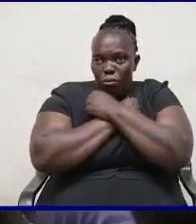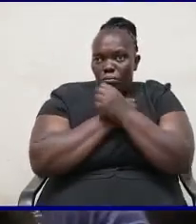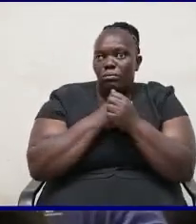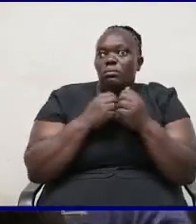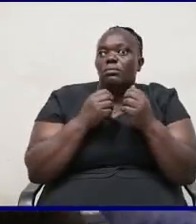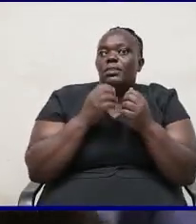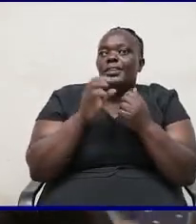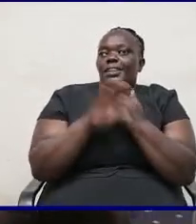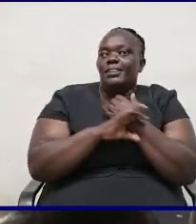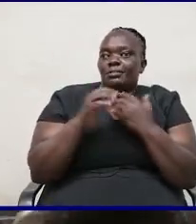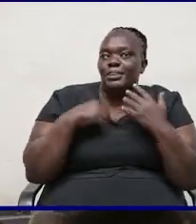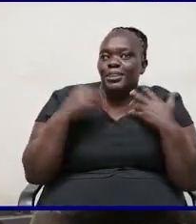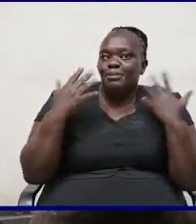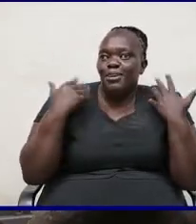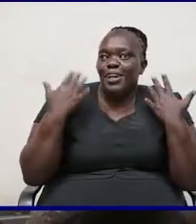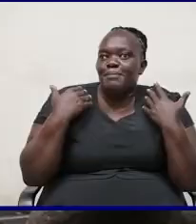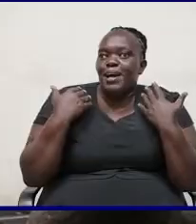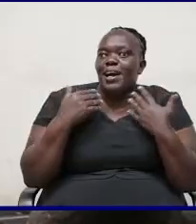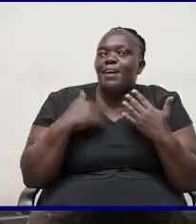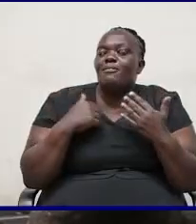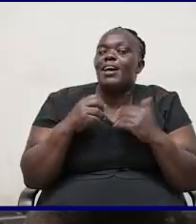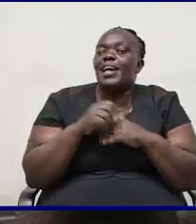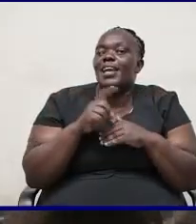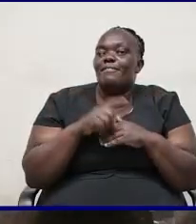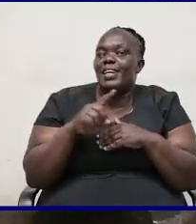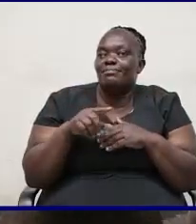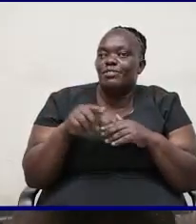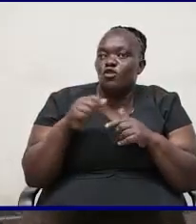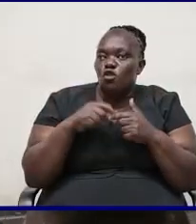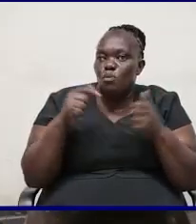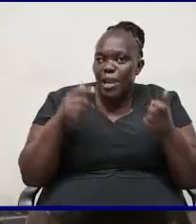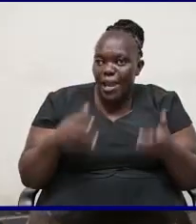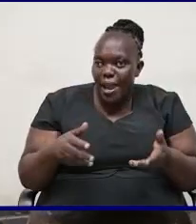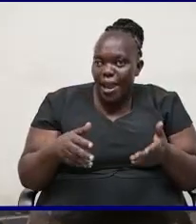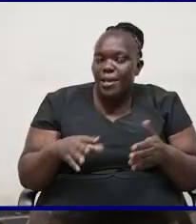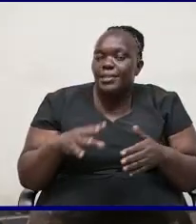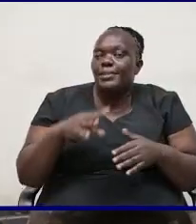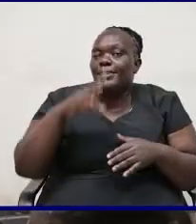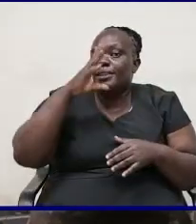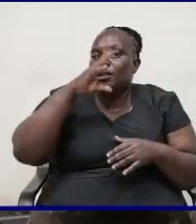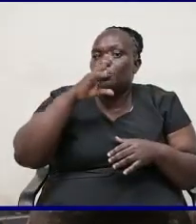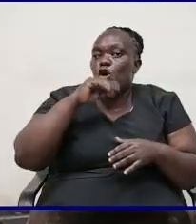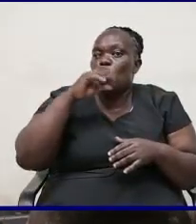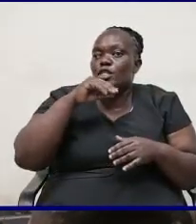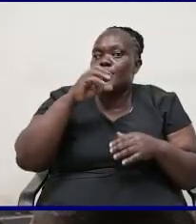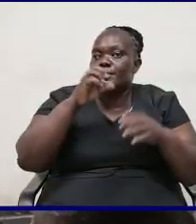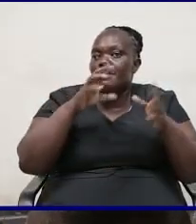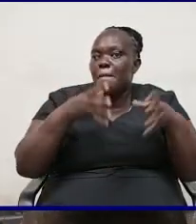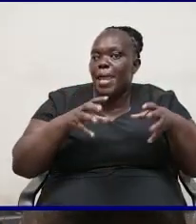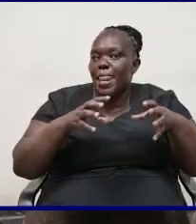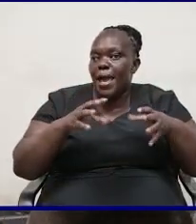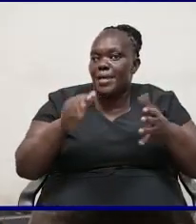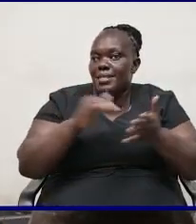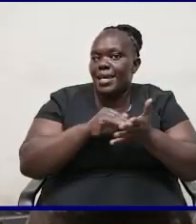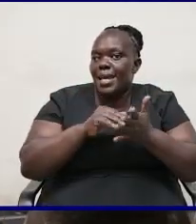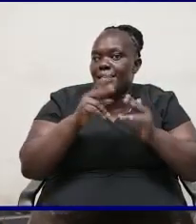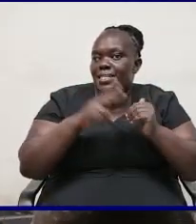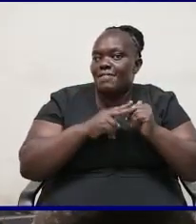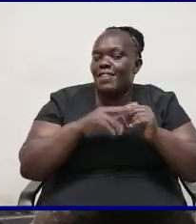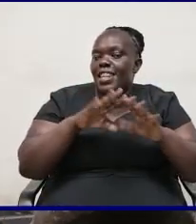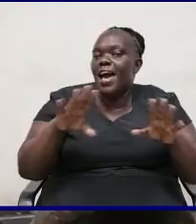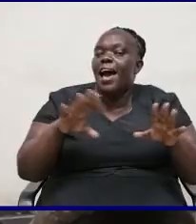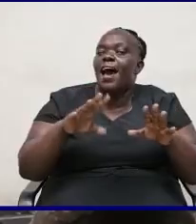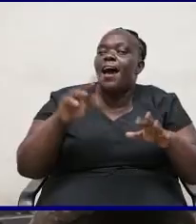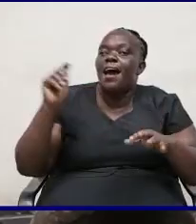mzalendo daima. That's it, our 11th edition from here, the Spox Media Center on 7th floor of the